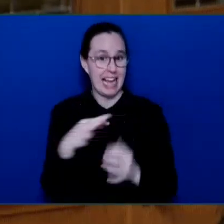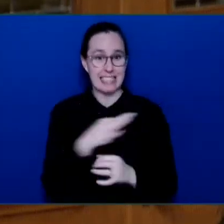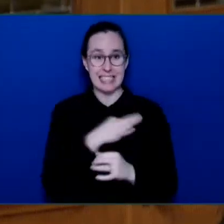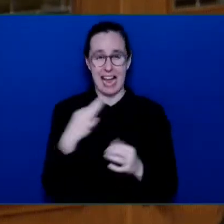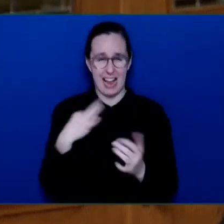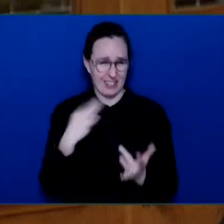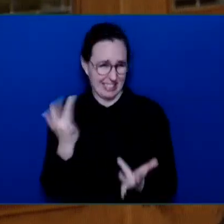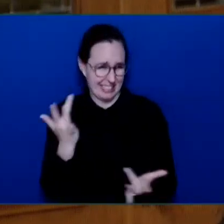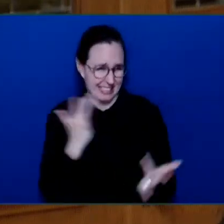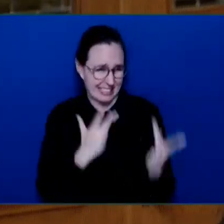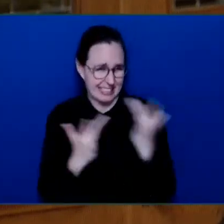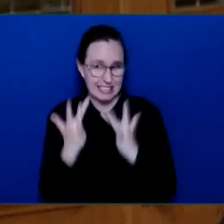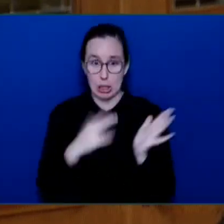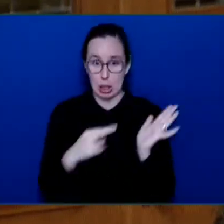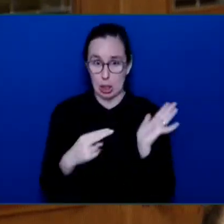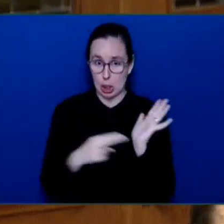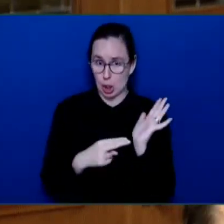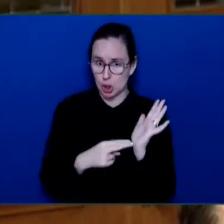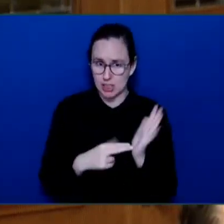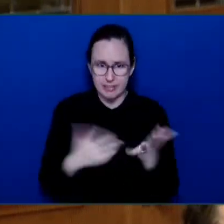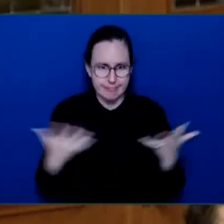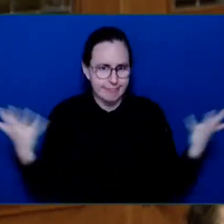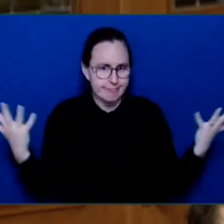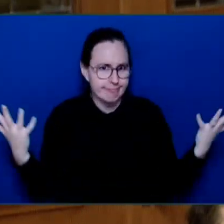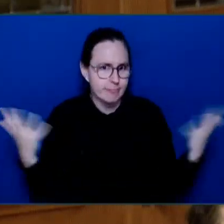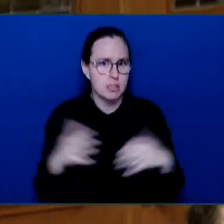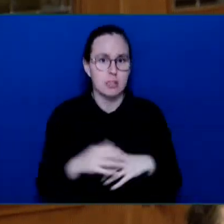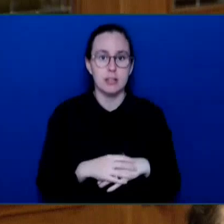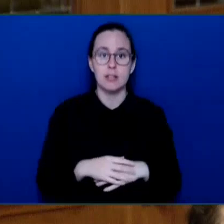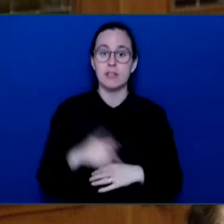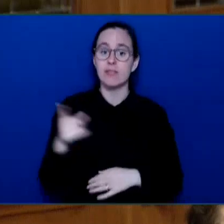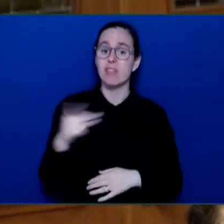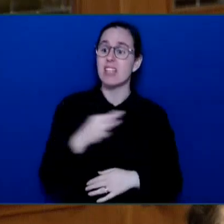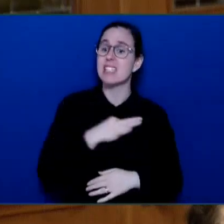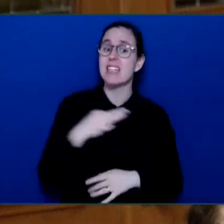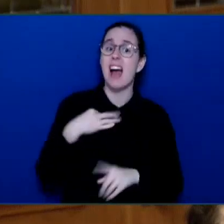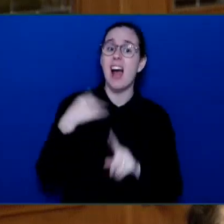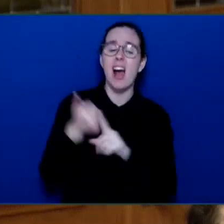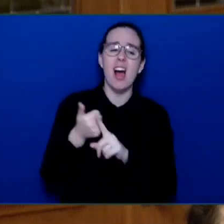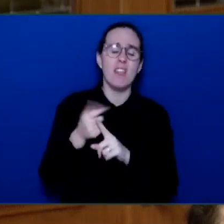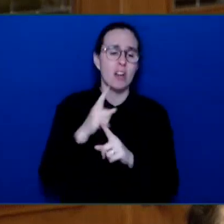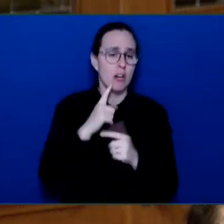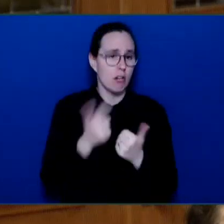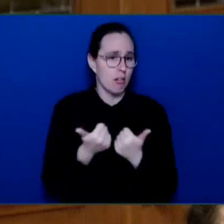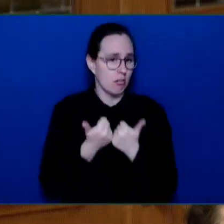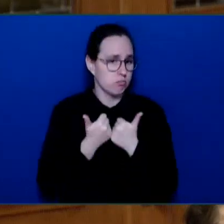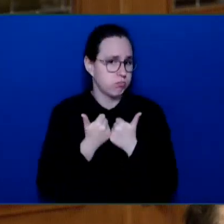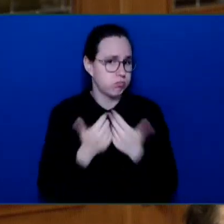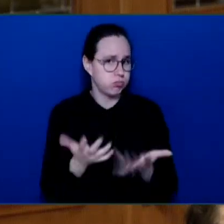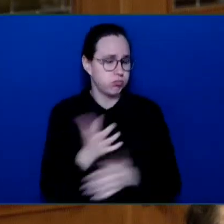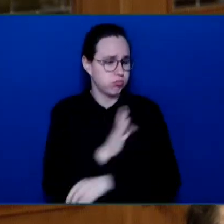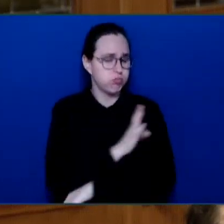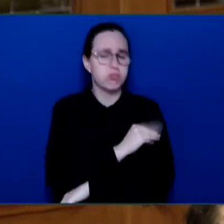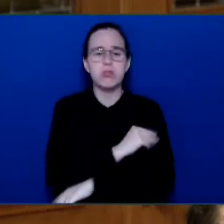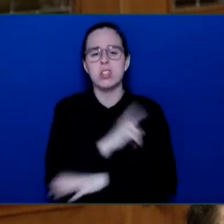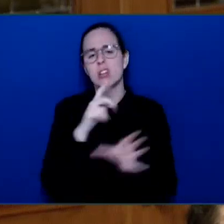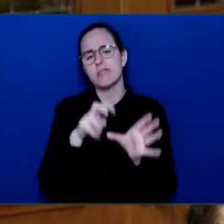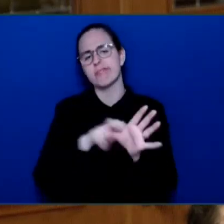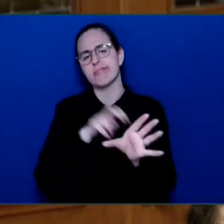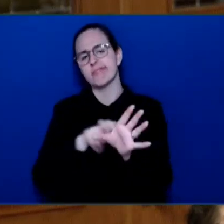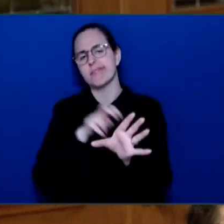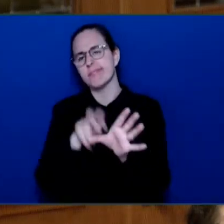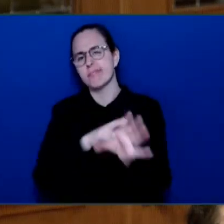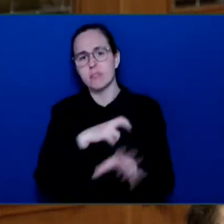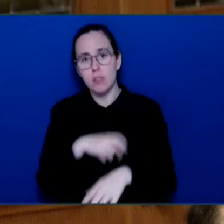and difficult working conditions for nurses have led hospitals to rely on private, for-profit agencies to fill the